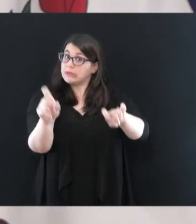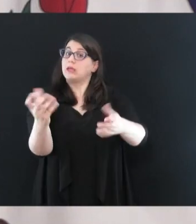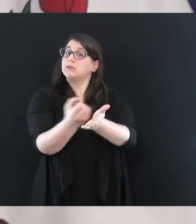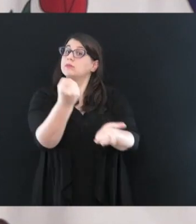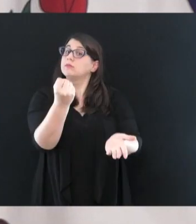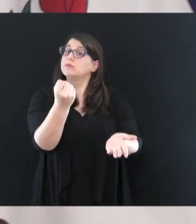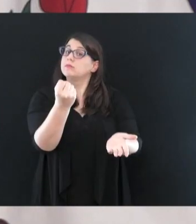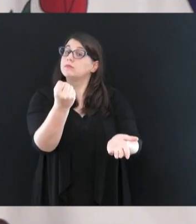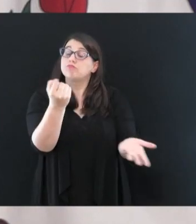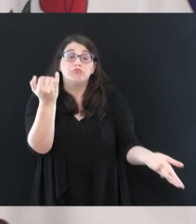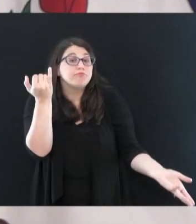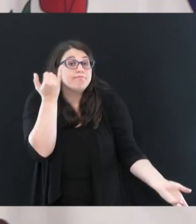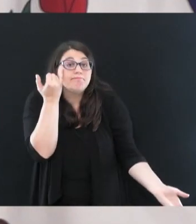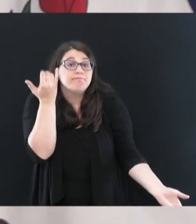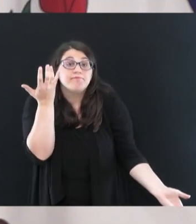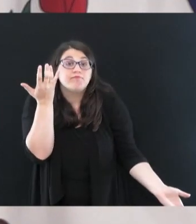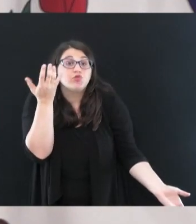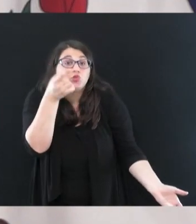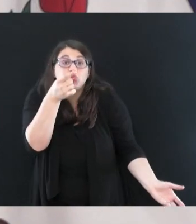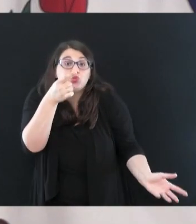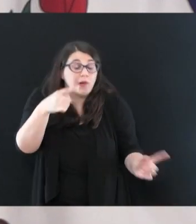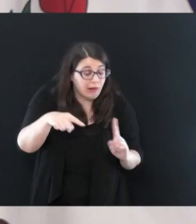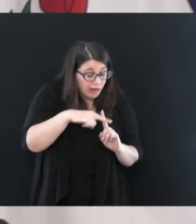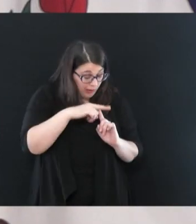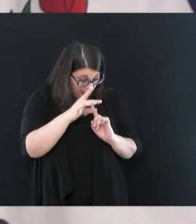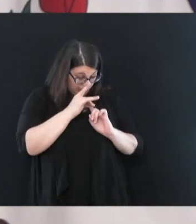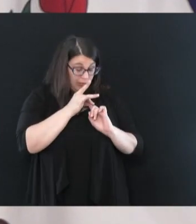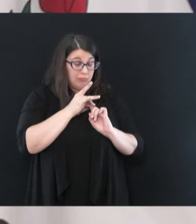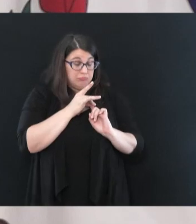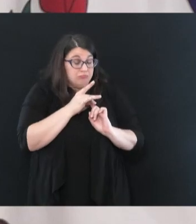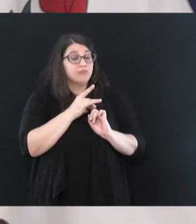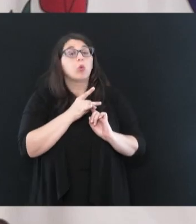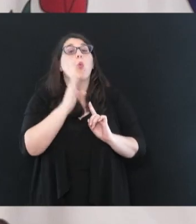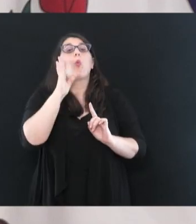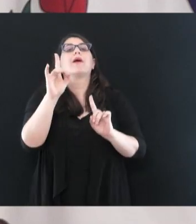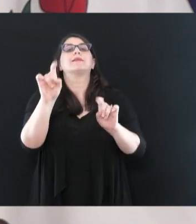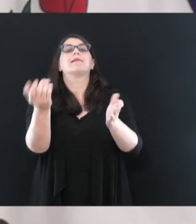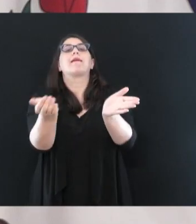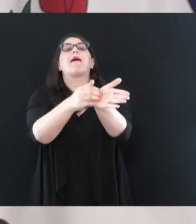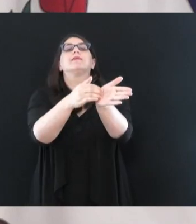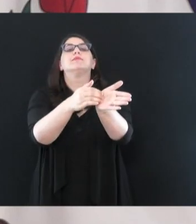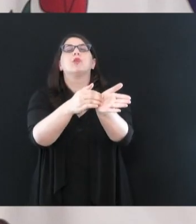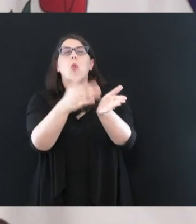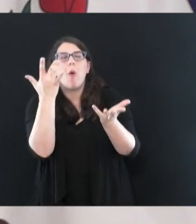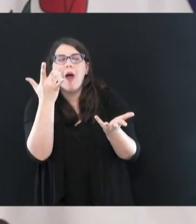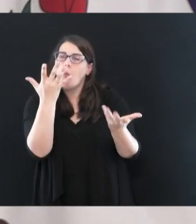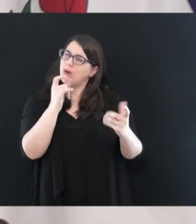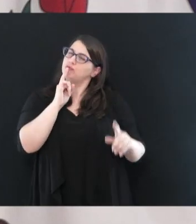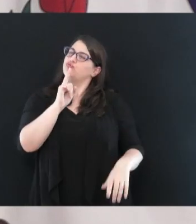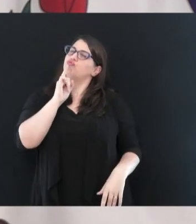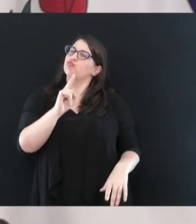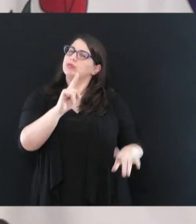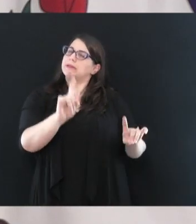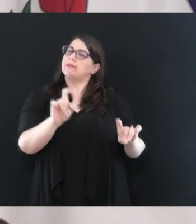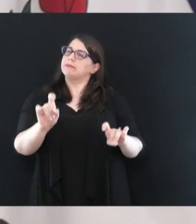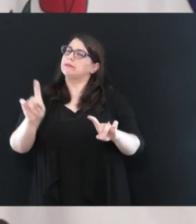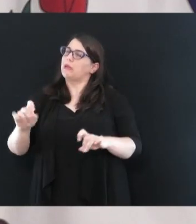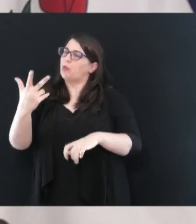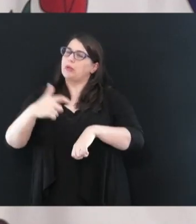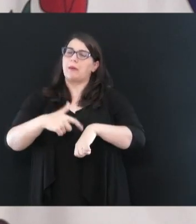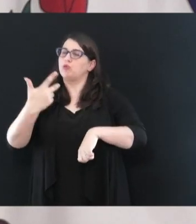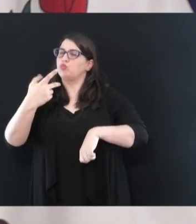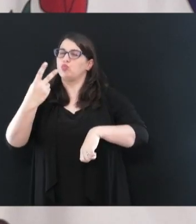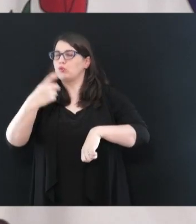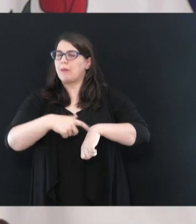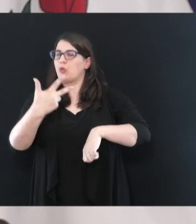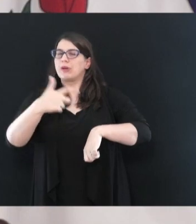by chance you would test positive and everything, we'll repeat the test to just make double, triple sure. And there won't be any just